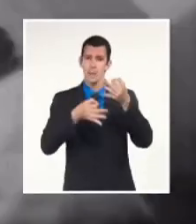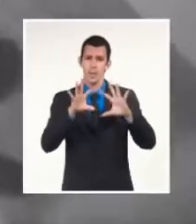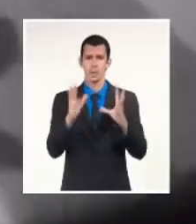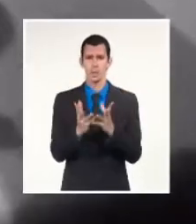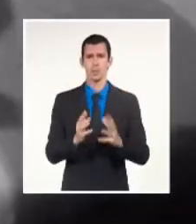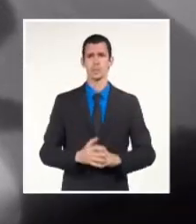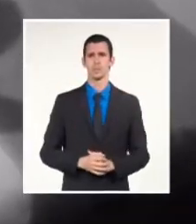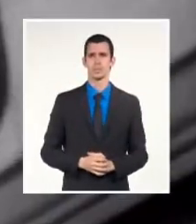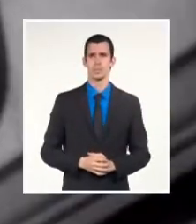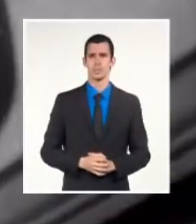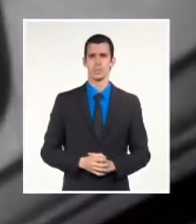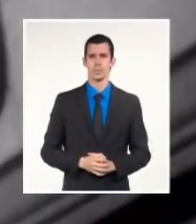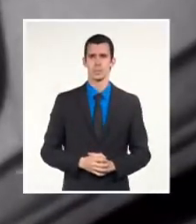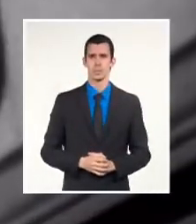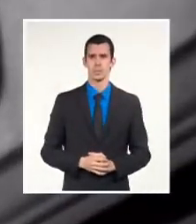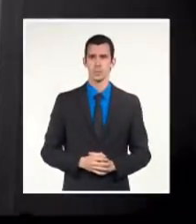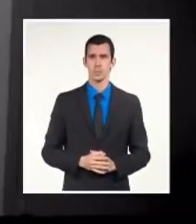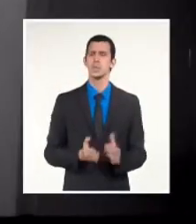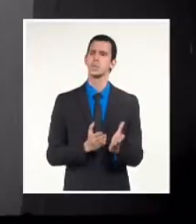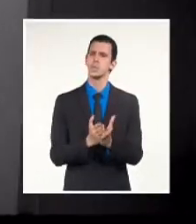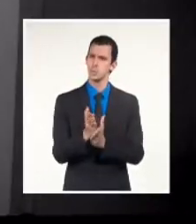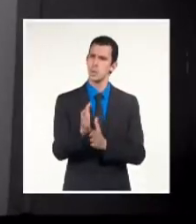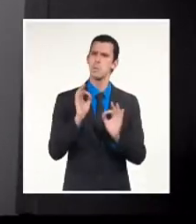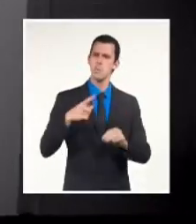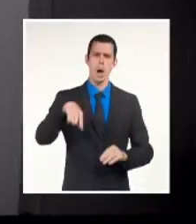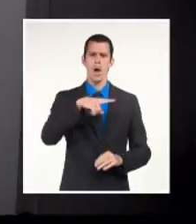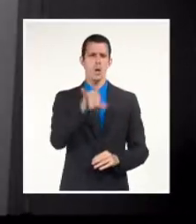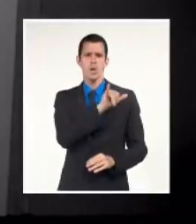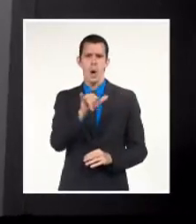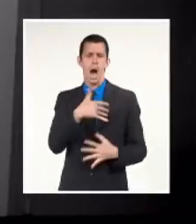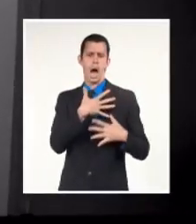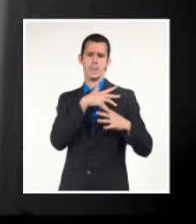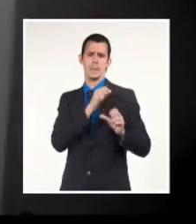Still defiant and still unrepentant, Mrs. Lebron and her